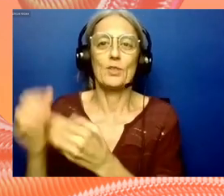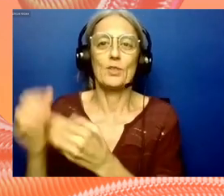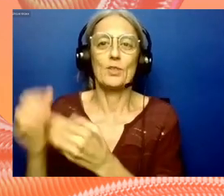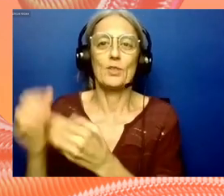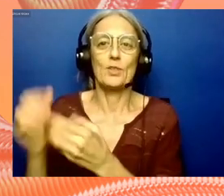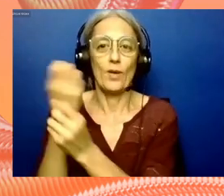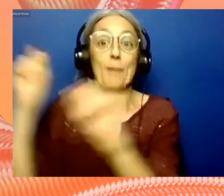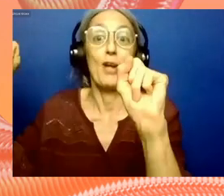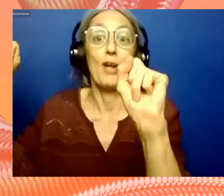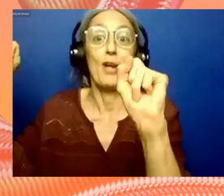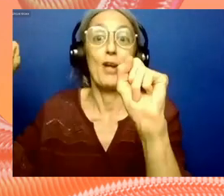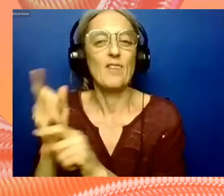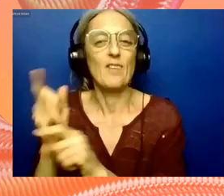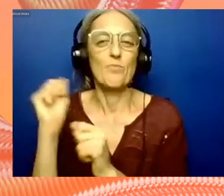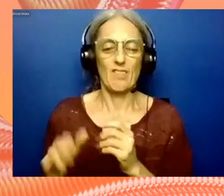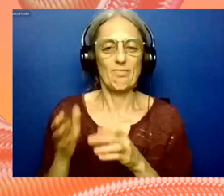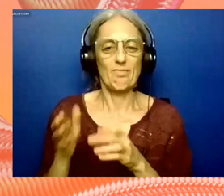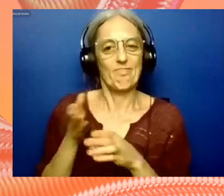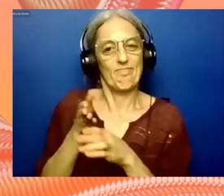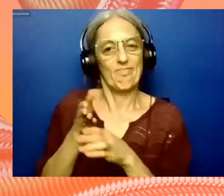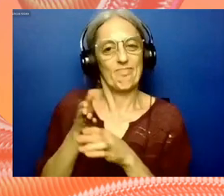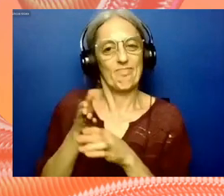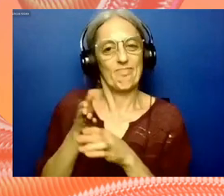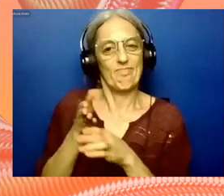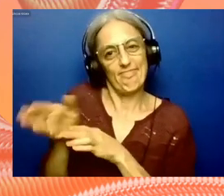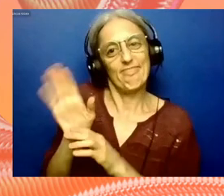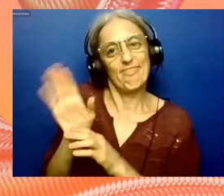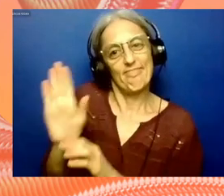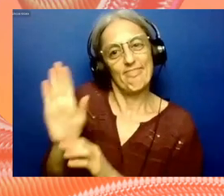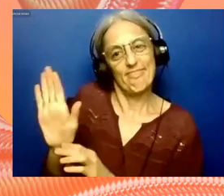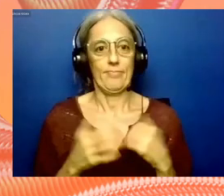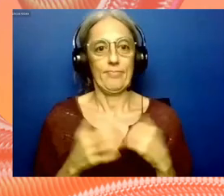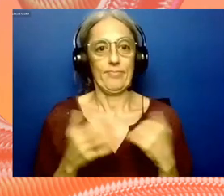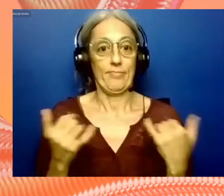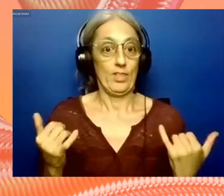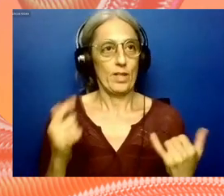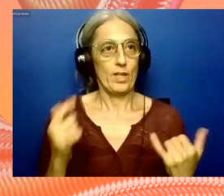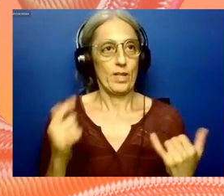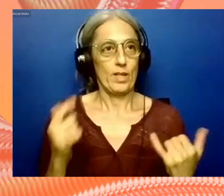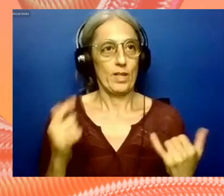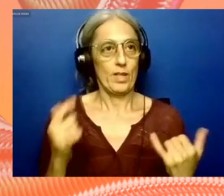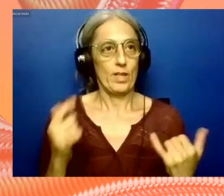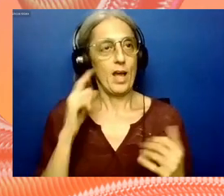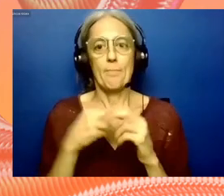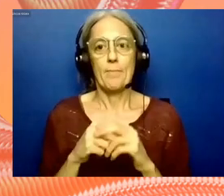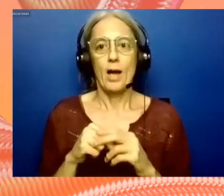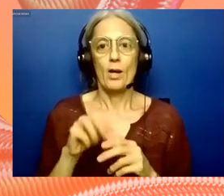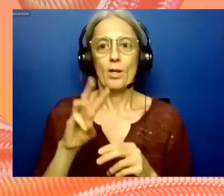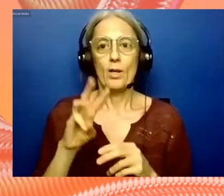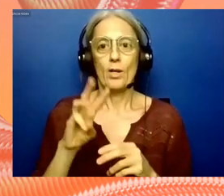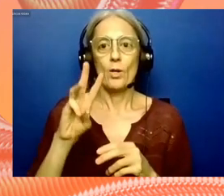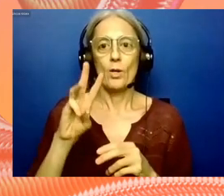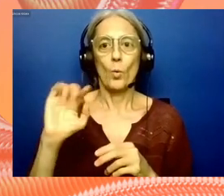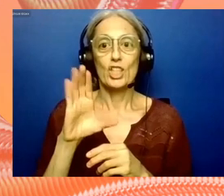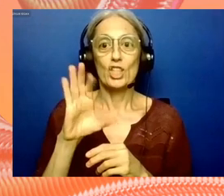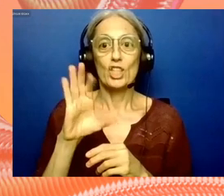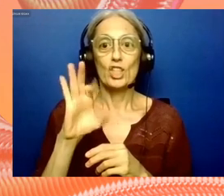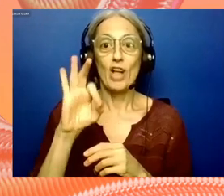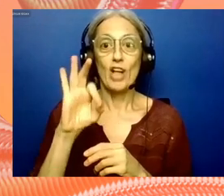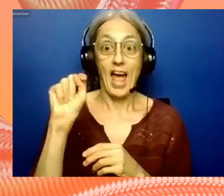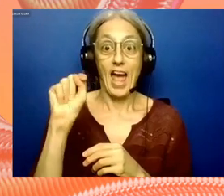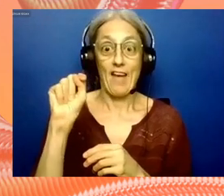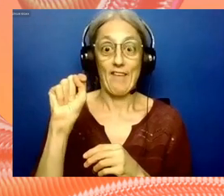And that makes us think of witches and witchcraft, which is another queer feminist liberatory